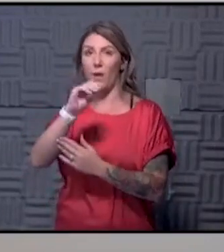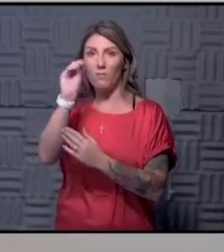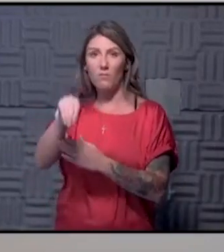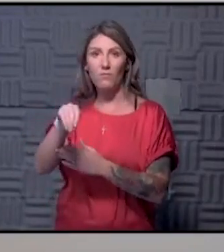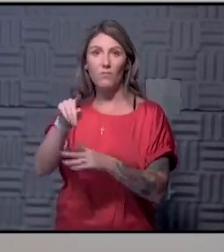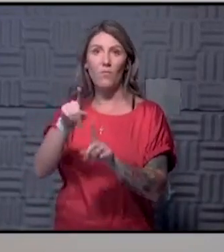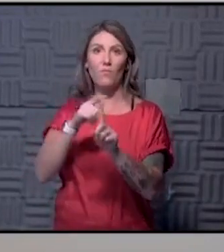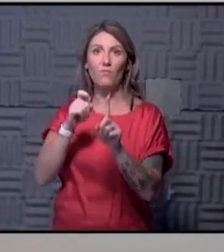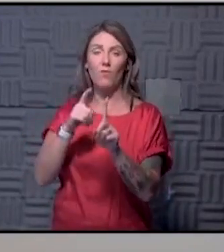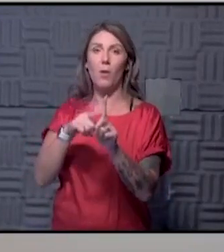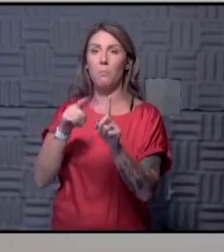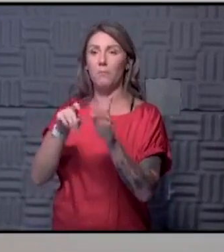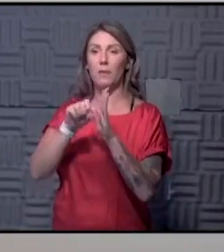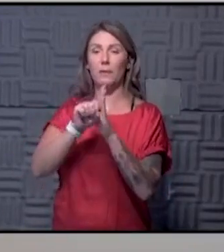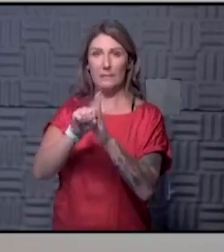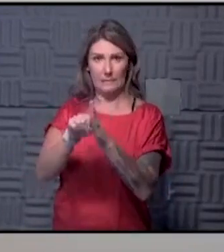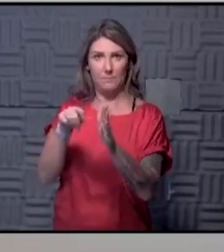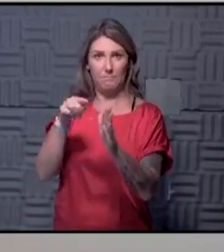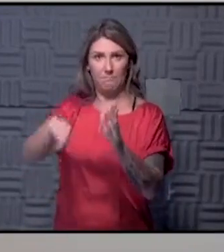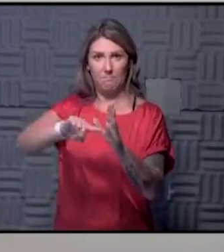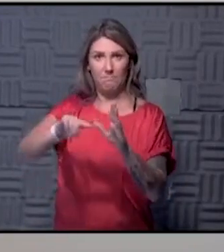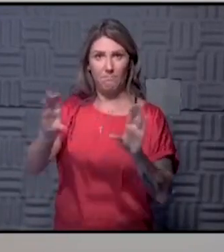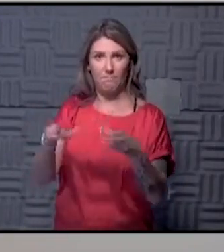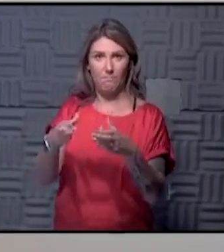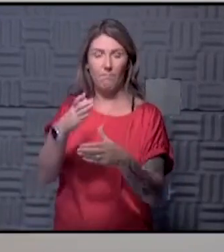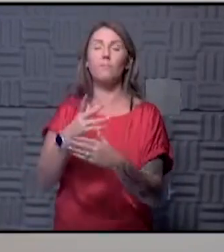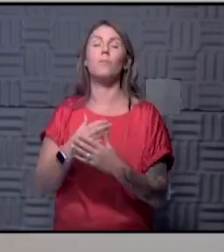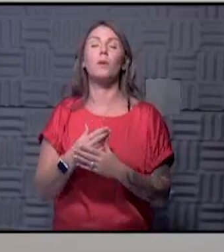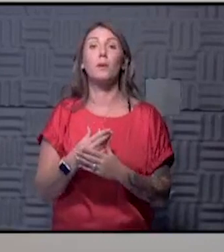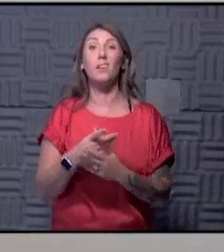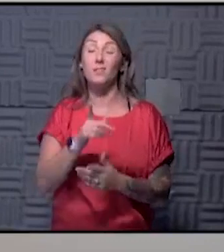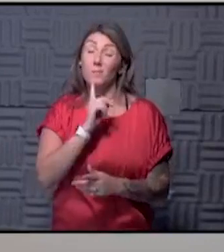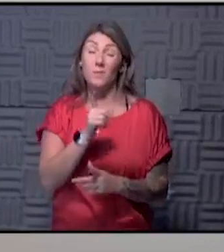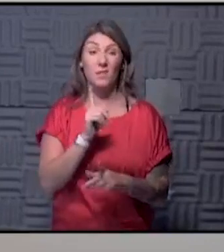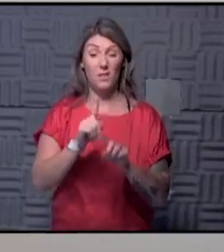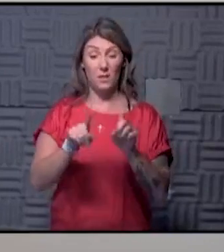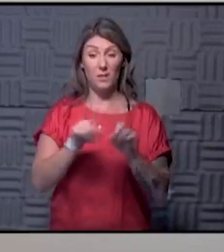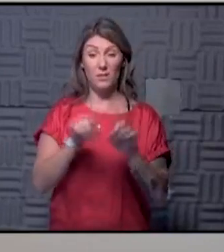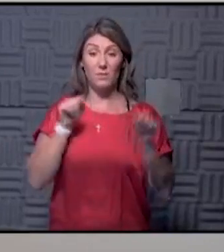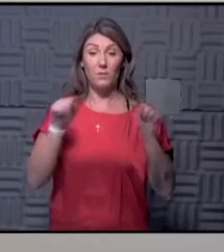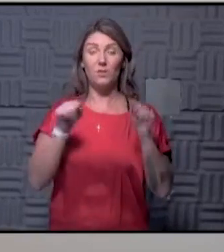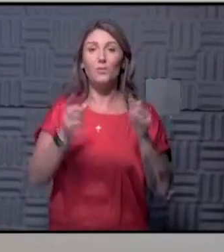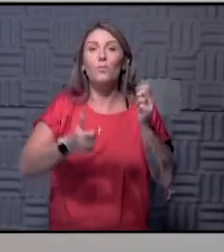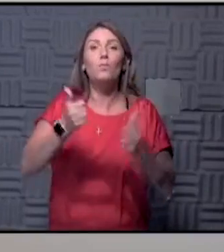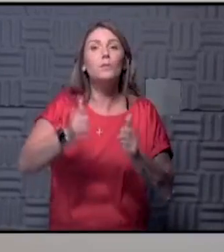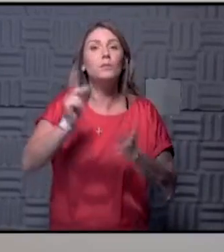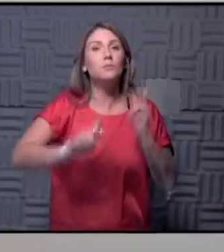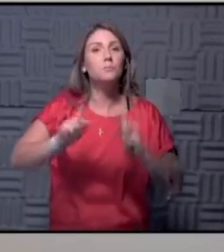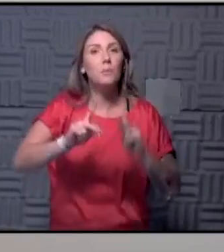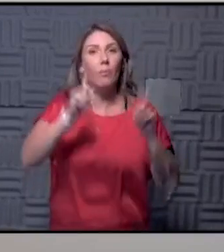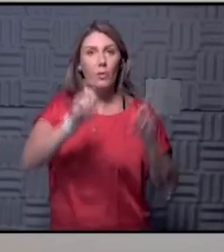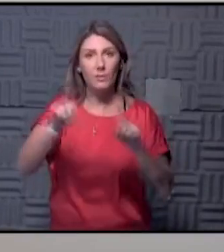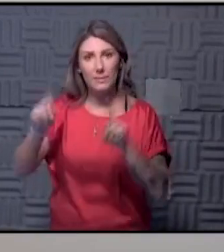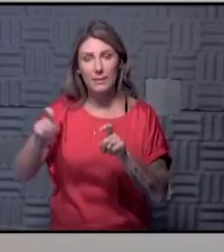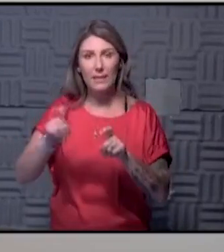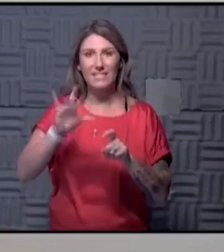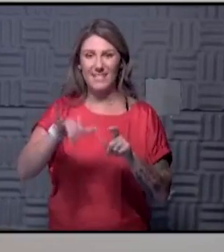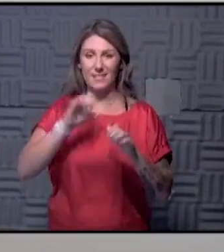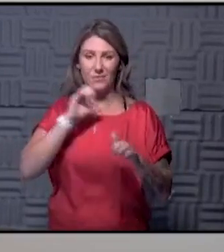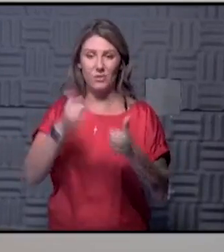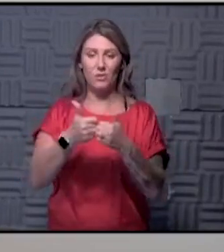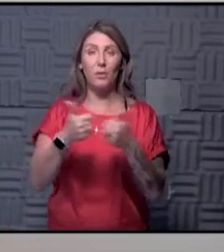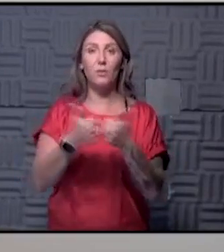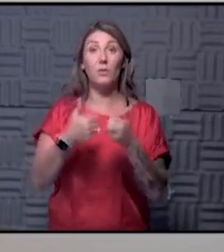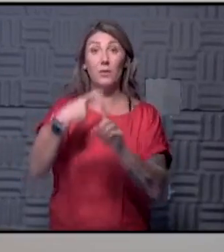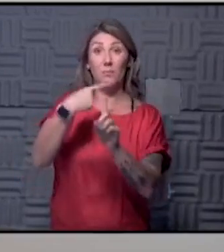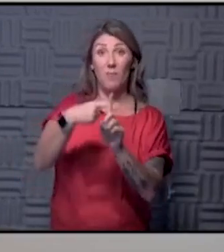testing efforts. I think the question's spot on. It's likely a difference of which people are getting tested. That's one of the challenges with the